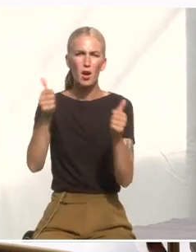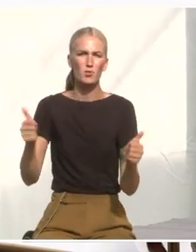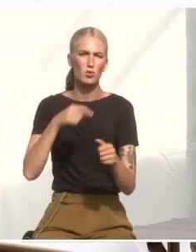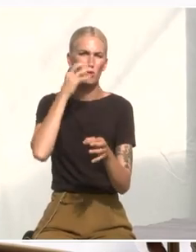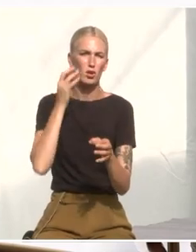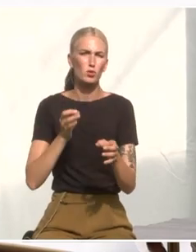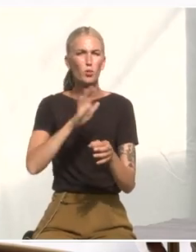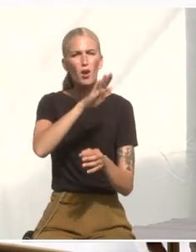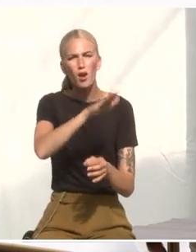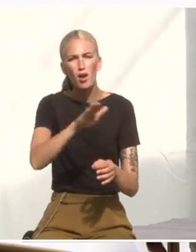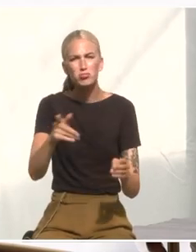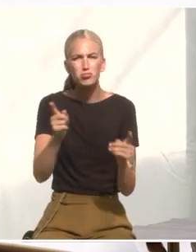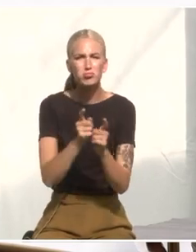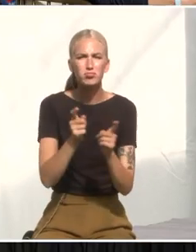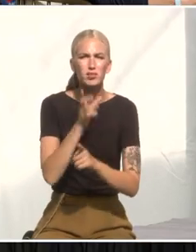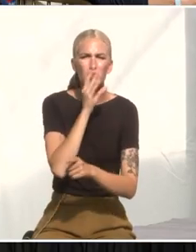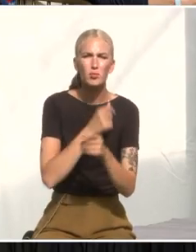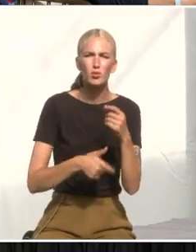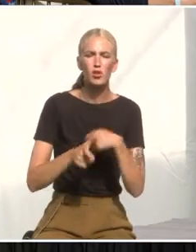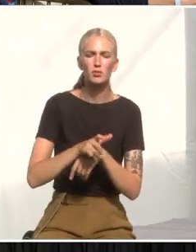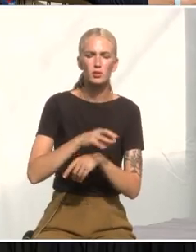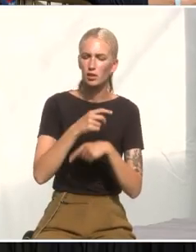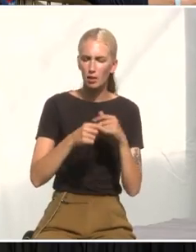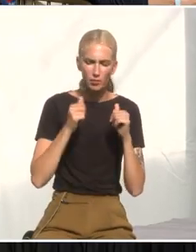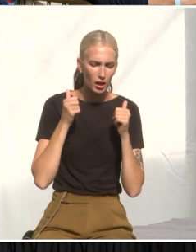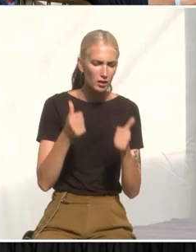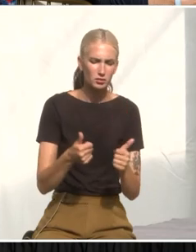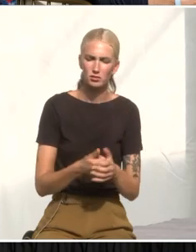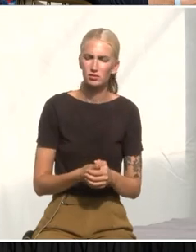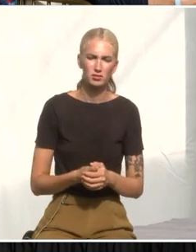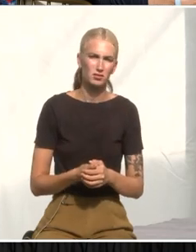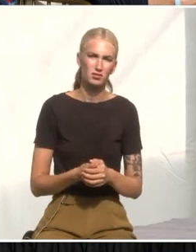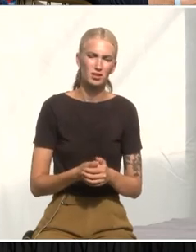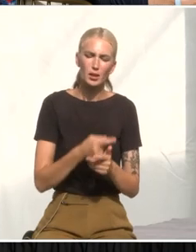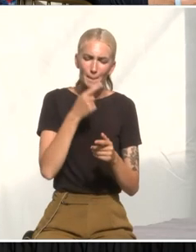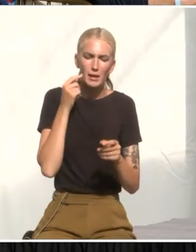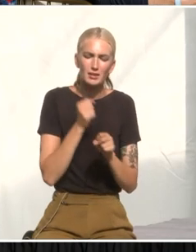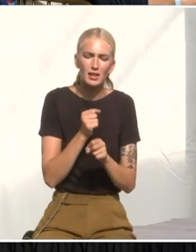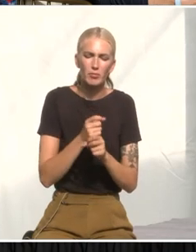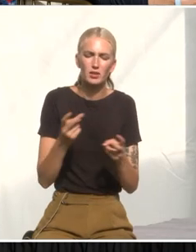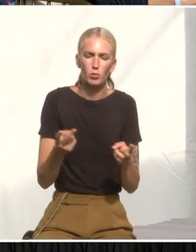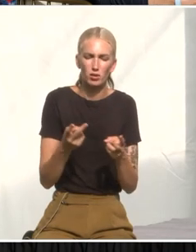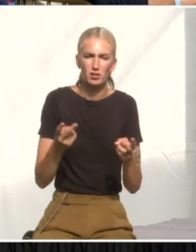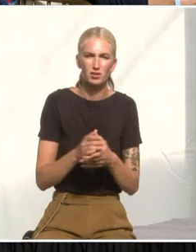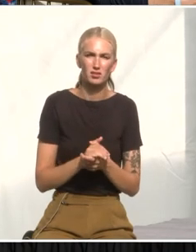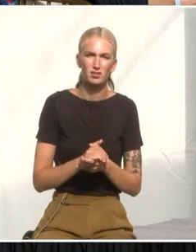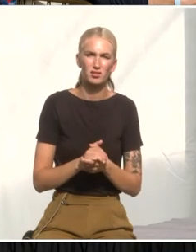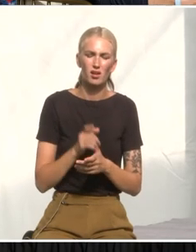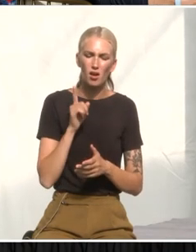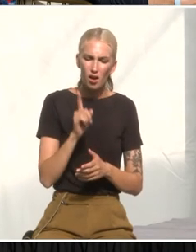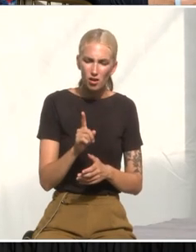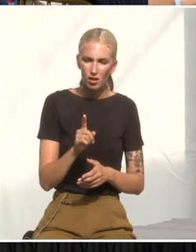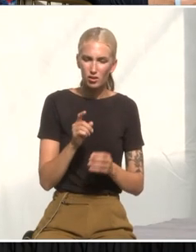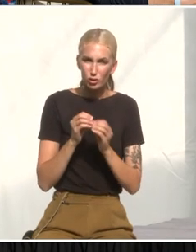your children more. Everything will be better. And this is just something that guys do. But we needed that 10